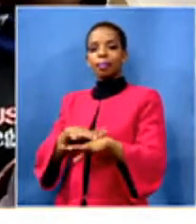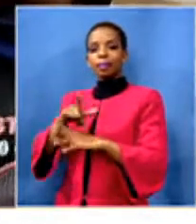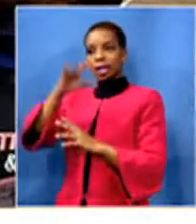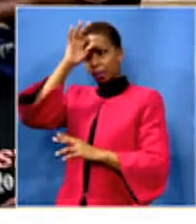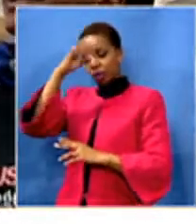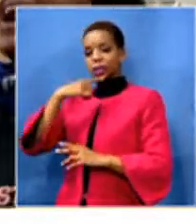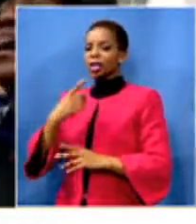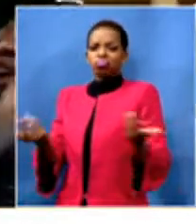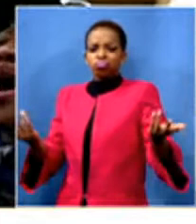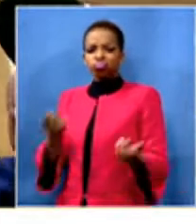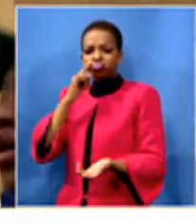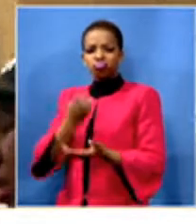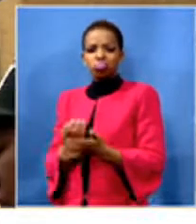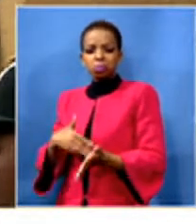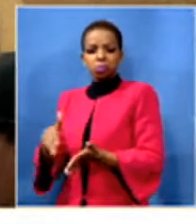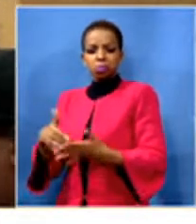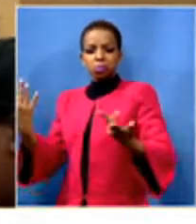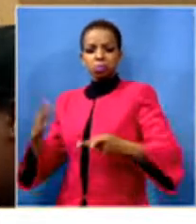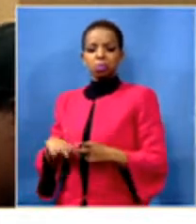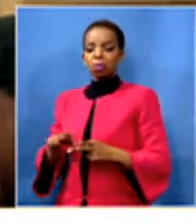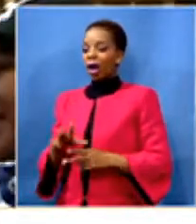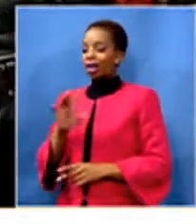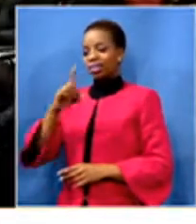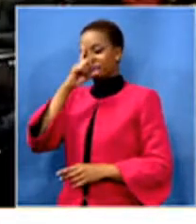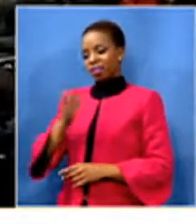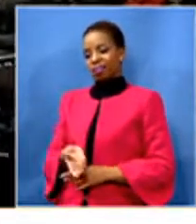enough evidence, or they simply don't even believe the victim.